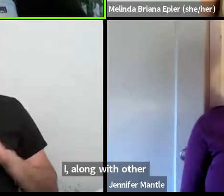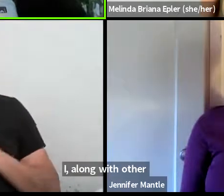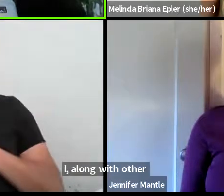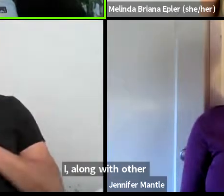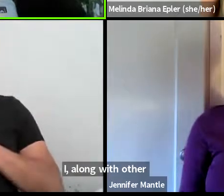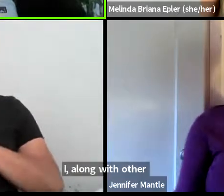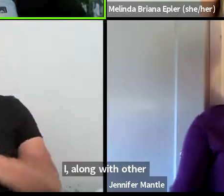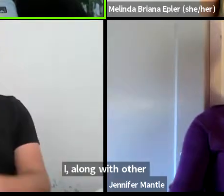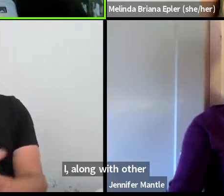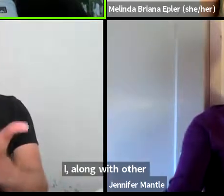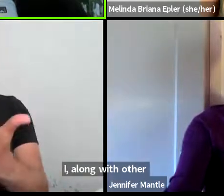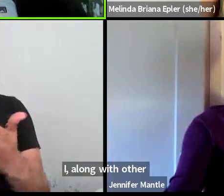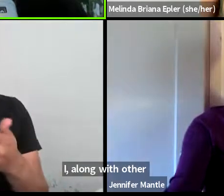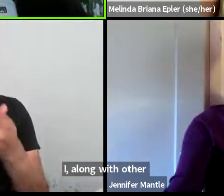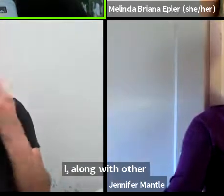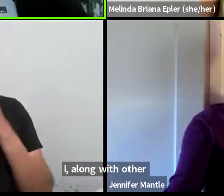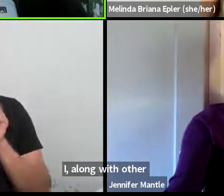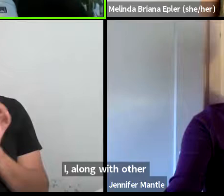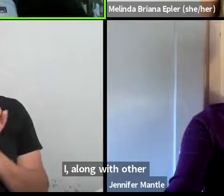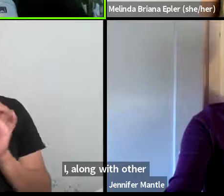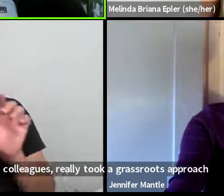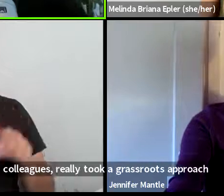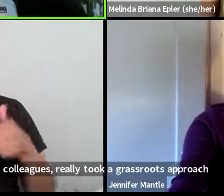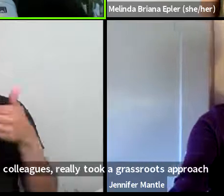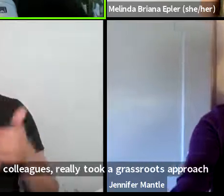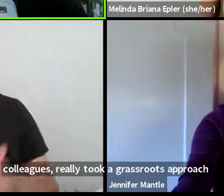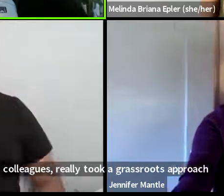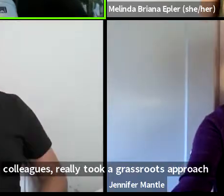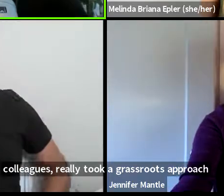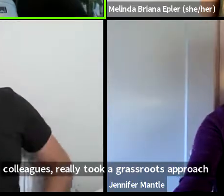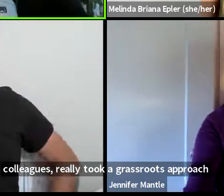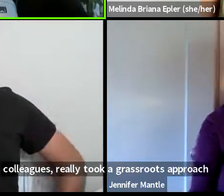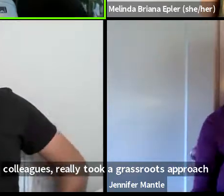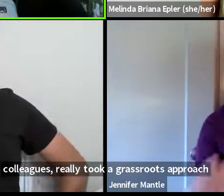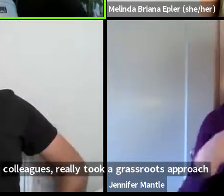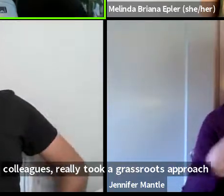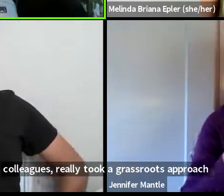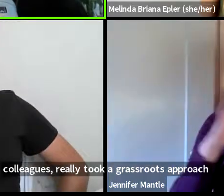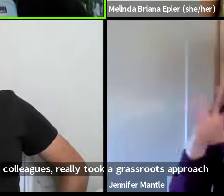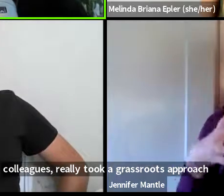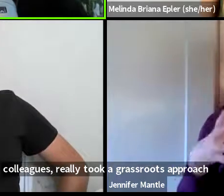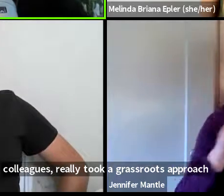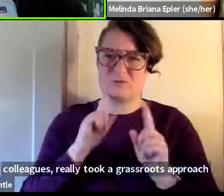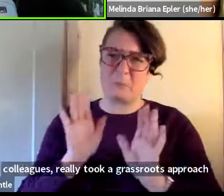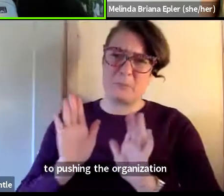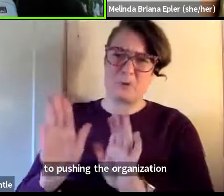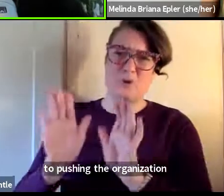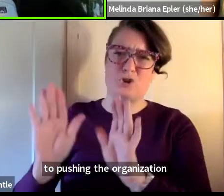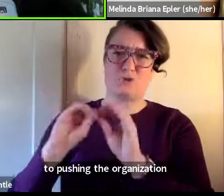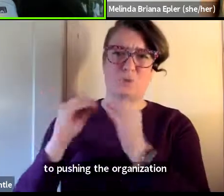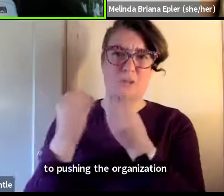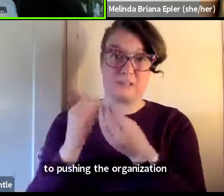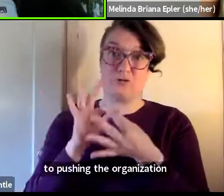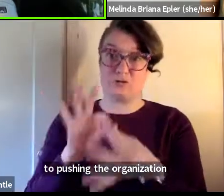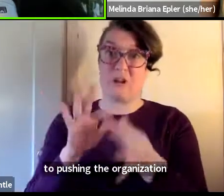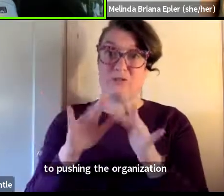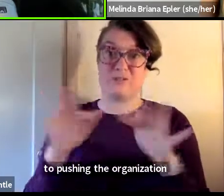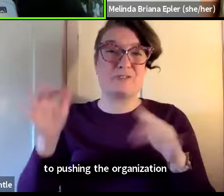approach to pushing the organization on diversity. And even really back then, it